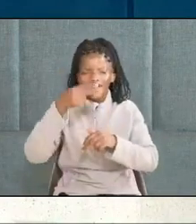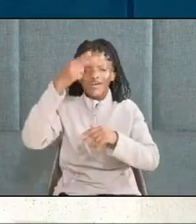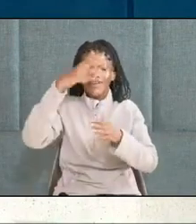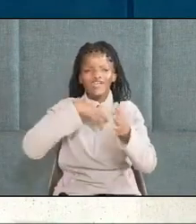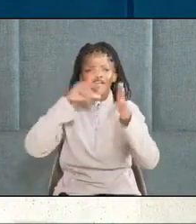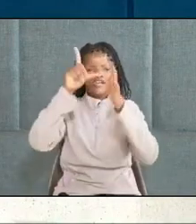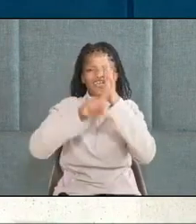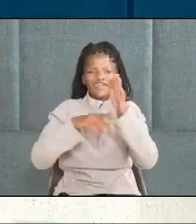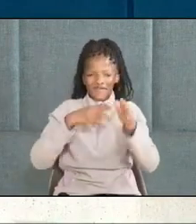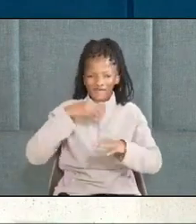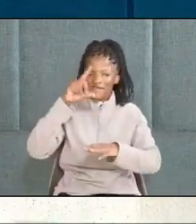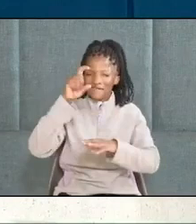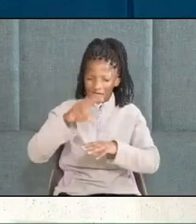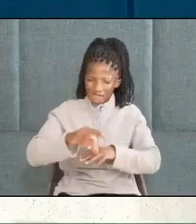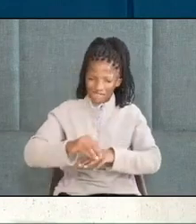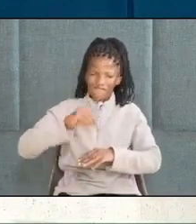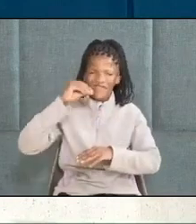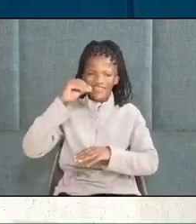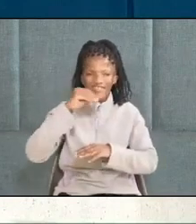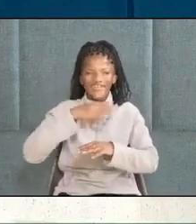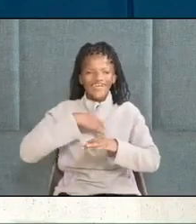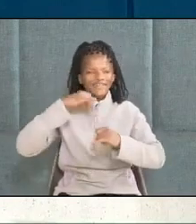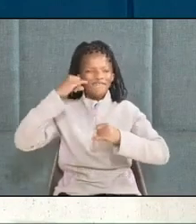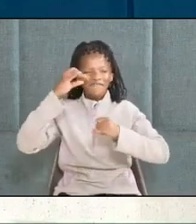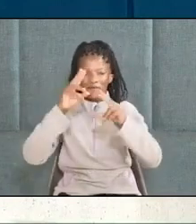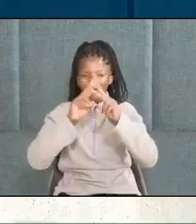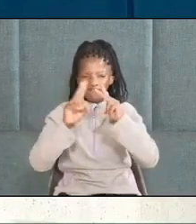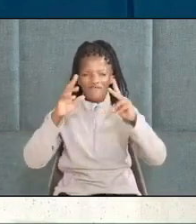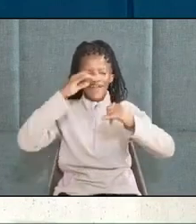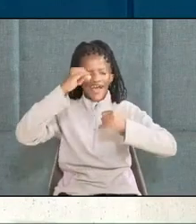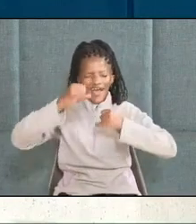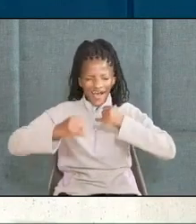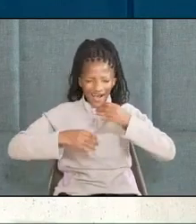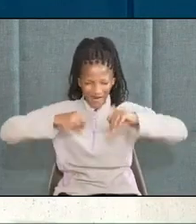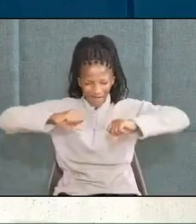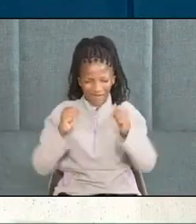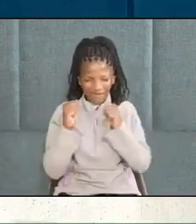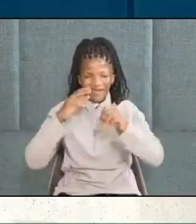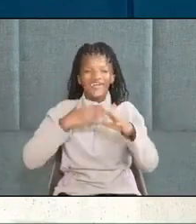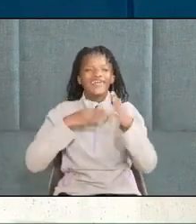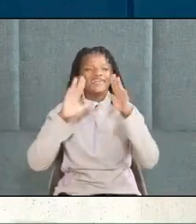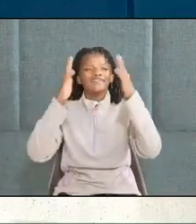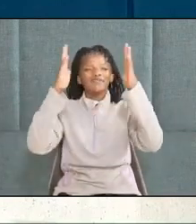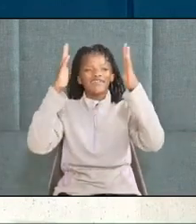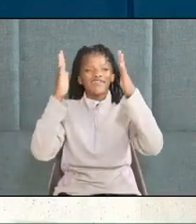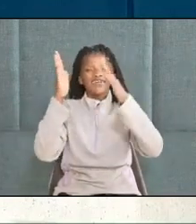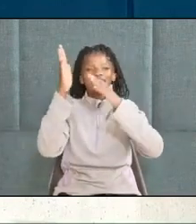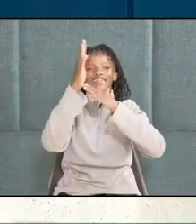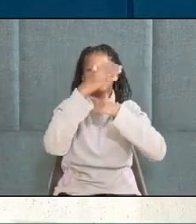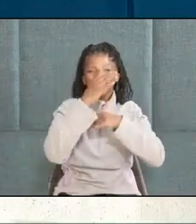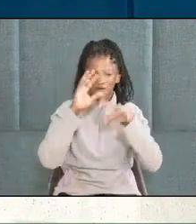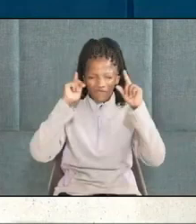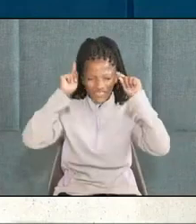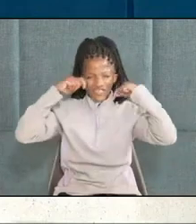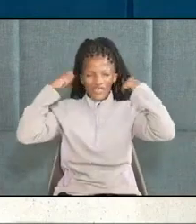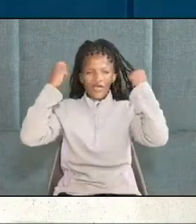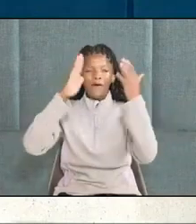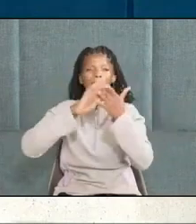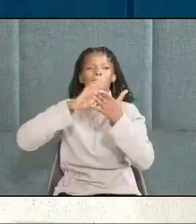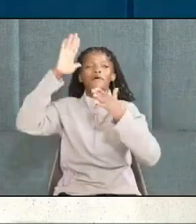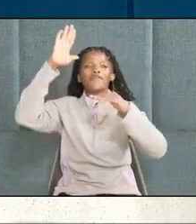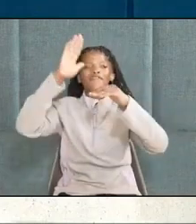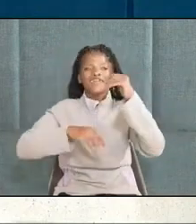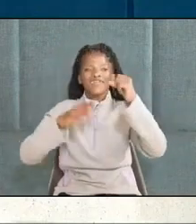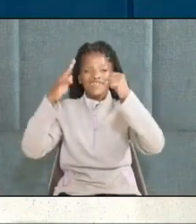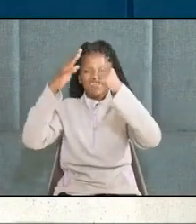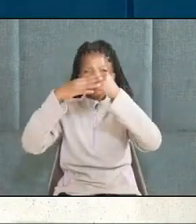and eventually found it. He was very happy. He celebrated the return of the sheep more than the 99